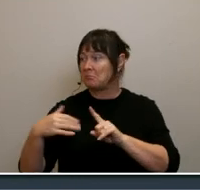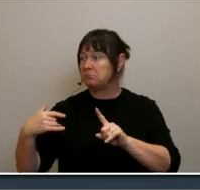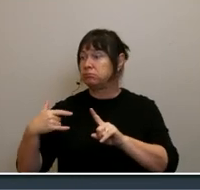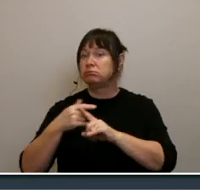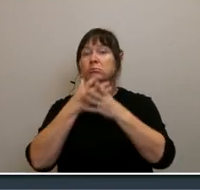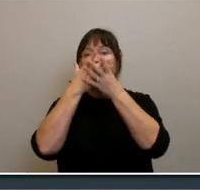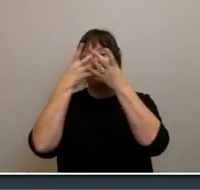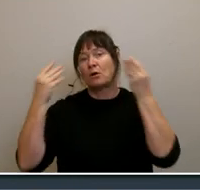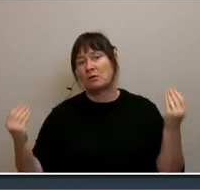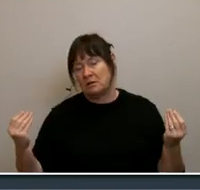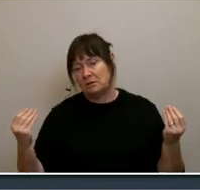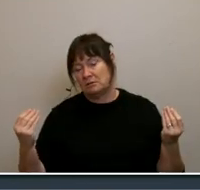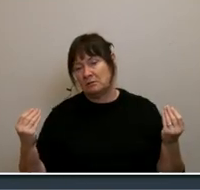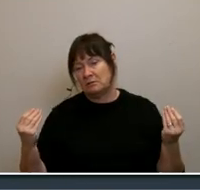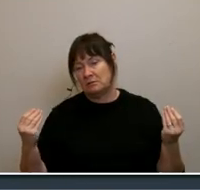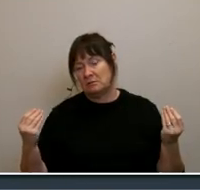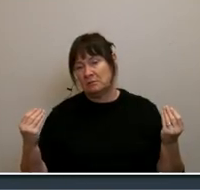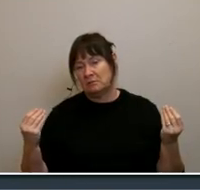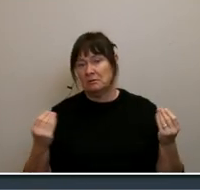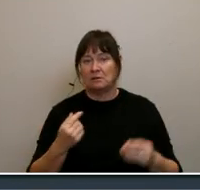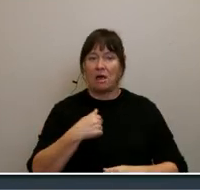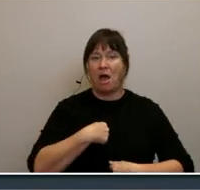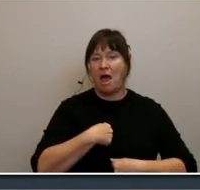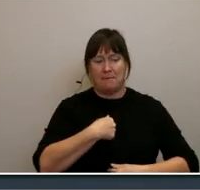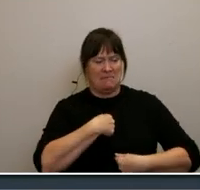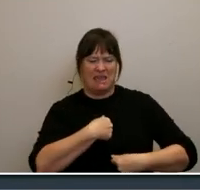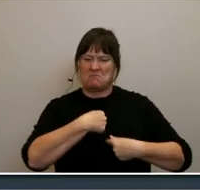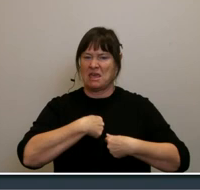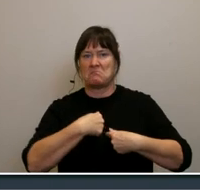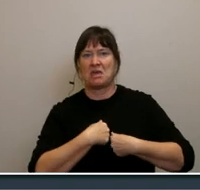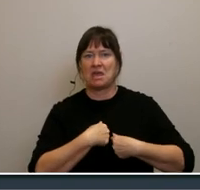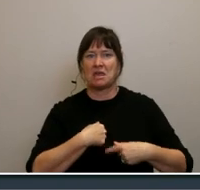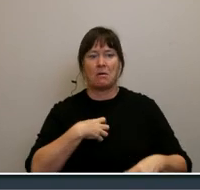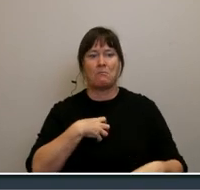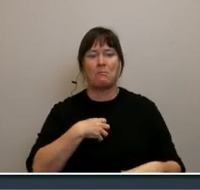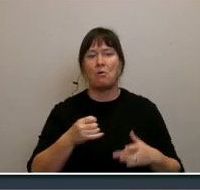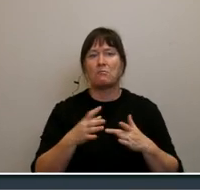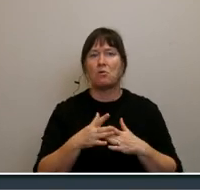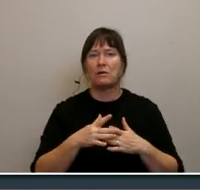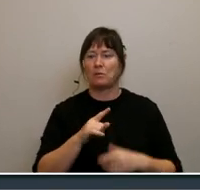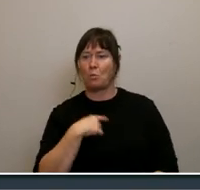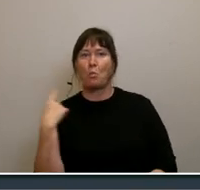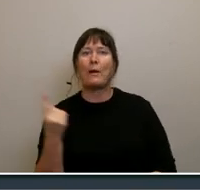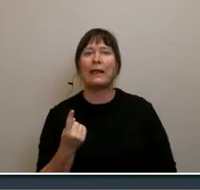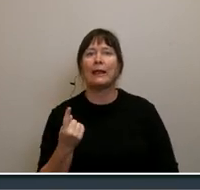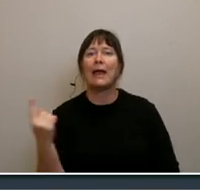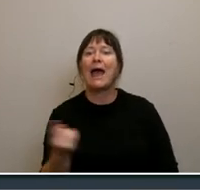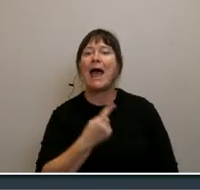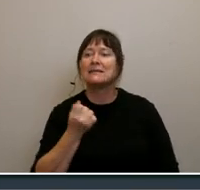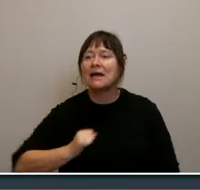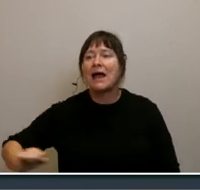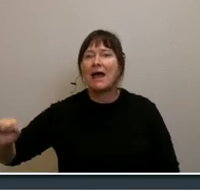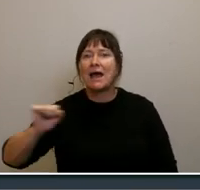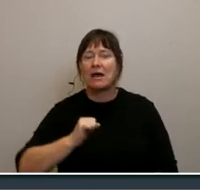majority of modern human beings, with I, me, mine dominating over we, us, ours. Those few